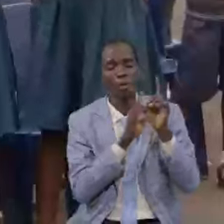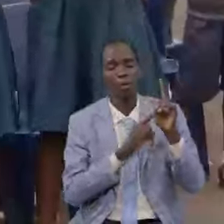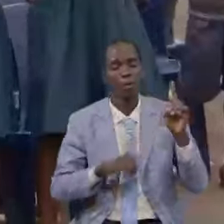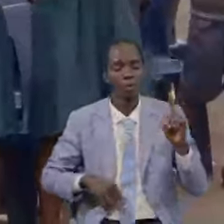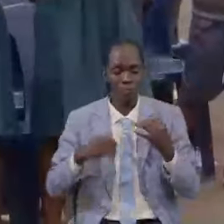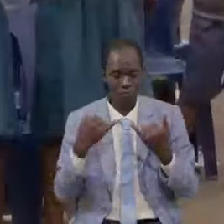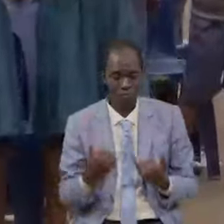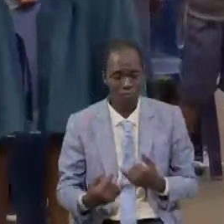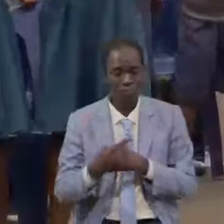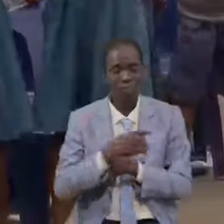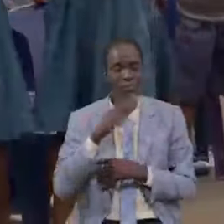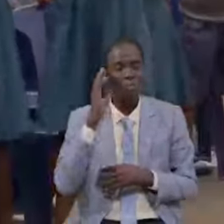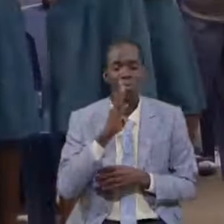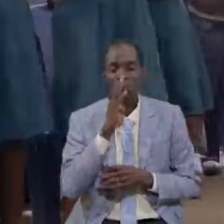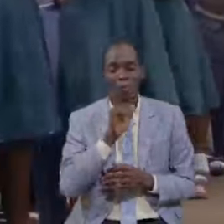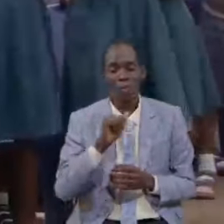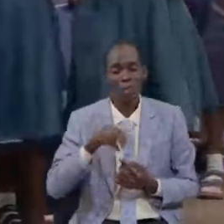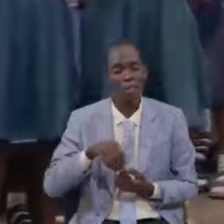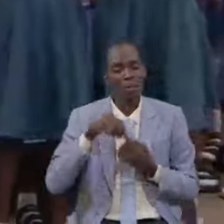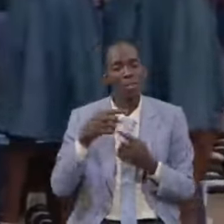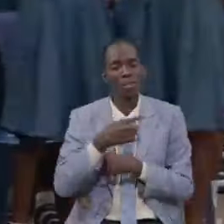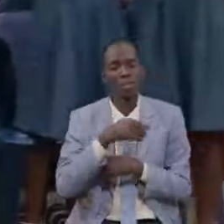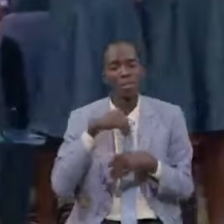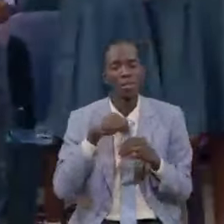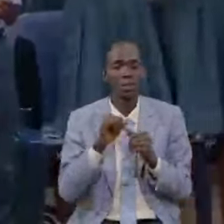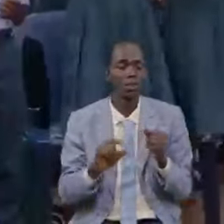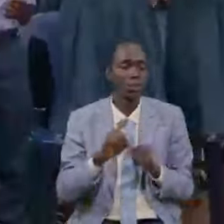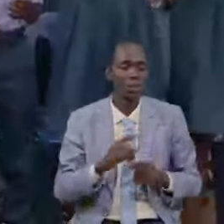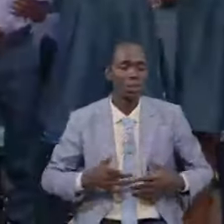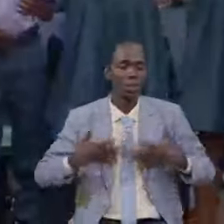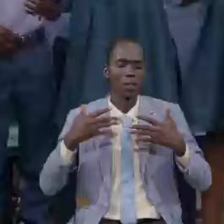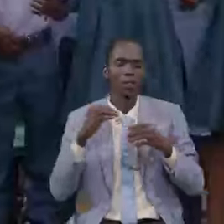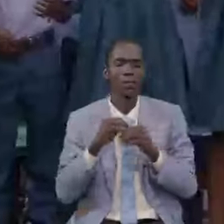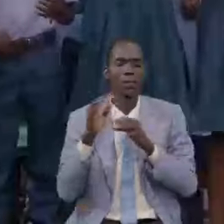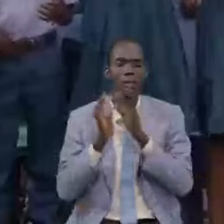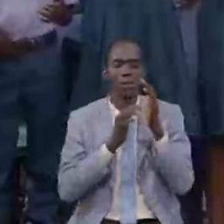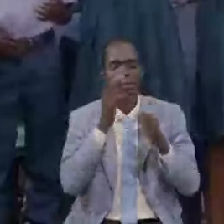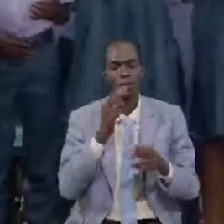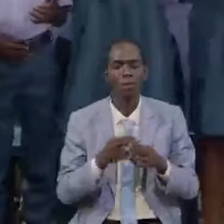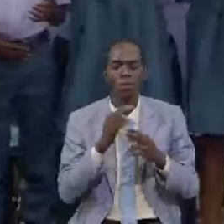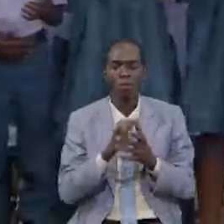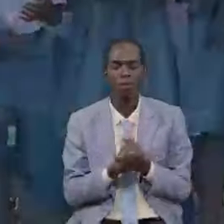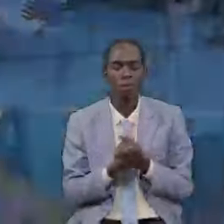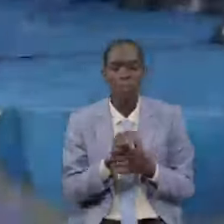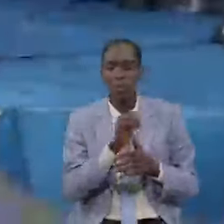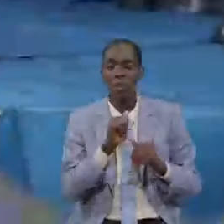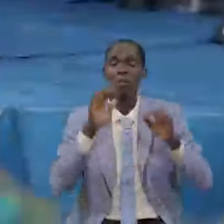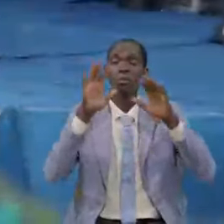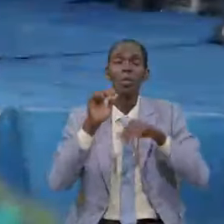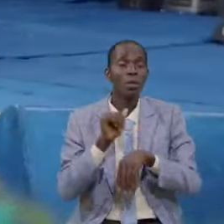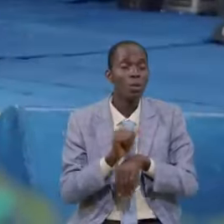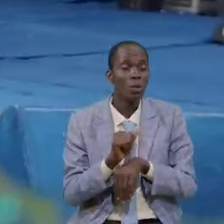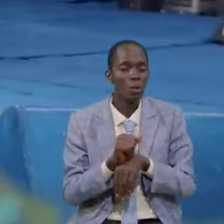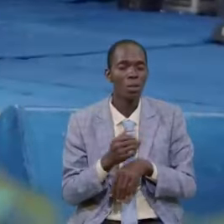every life in Jesus' name. A miracle in manifestation.